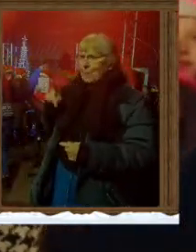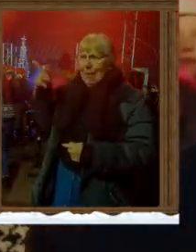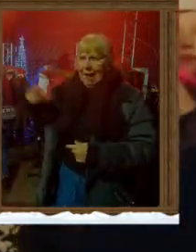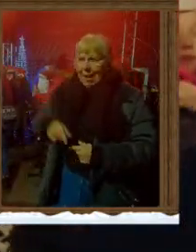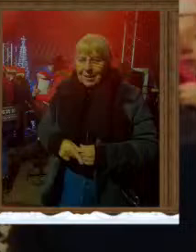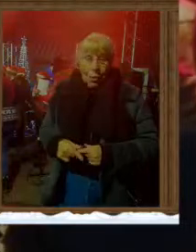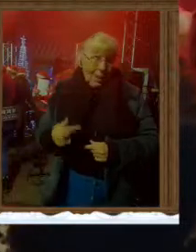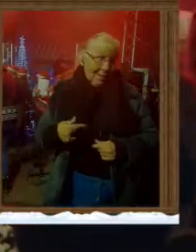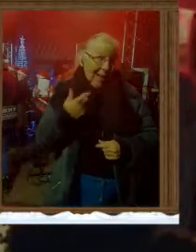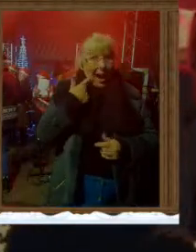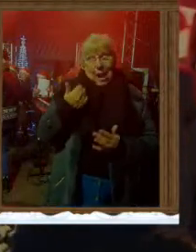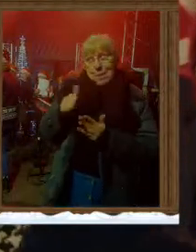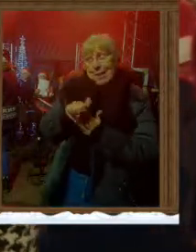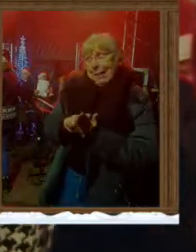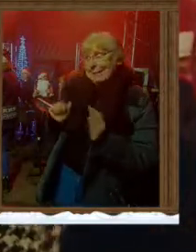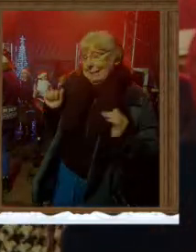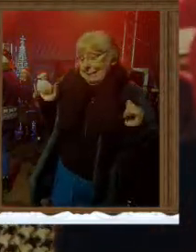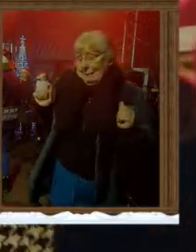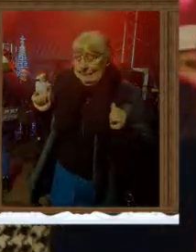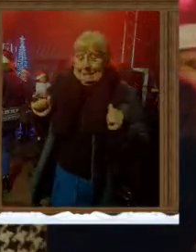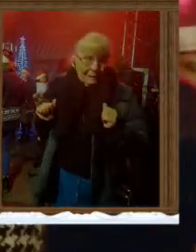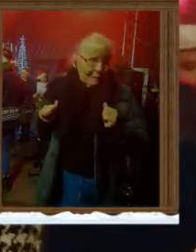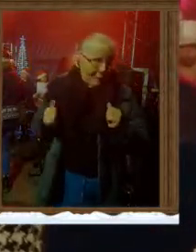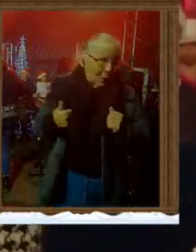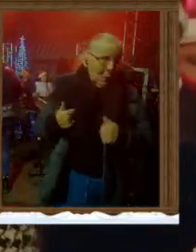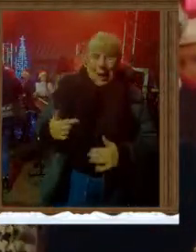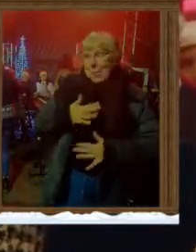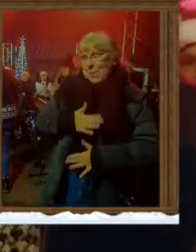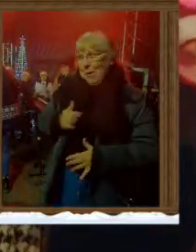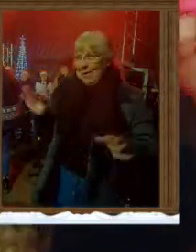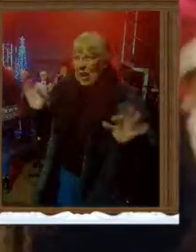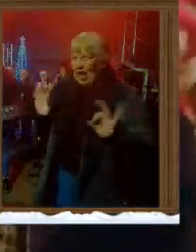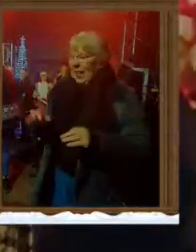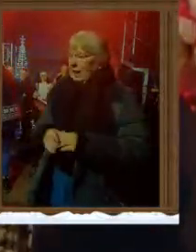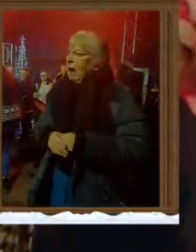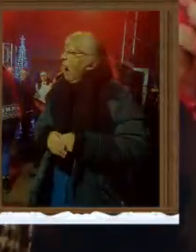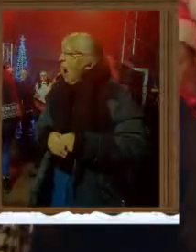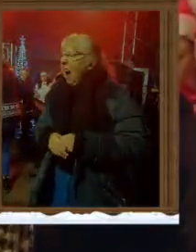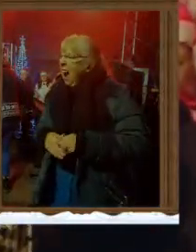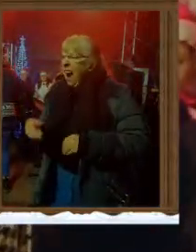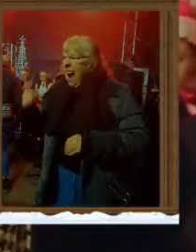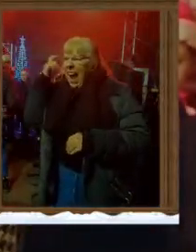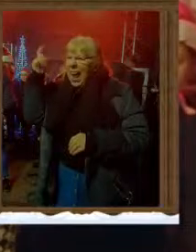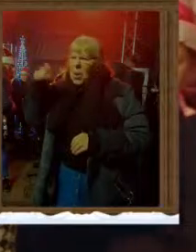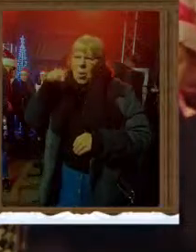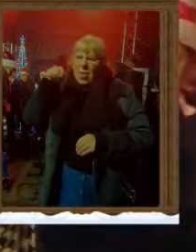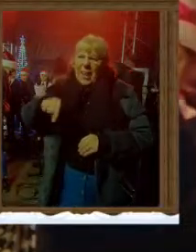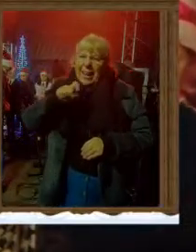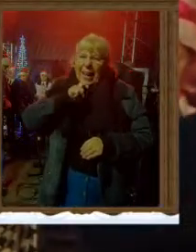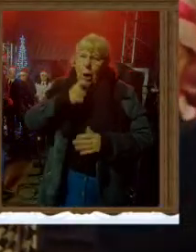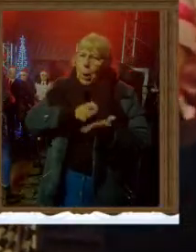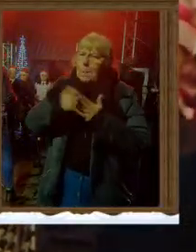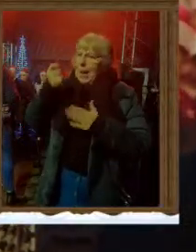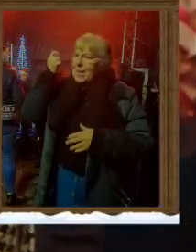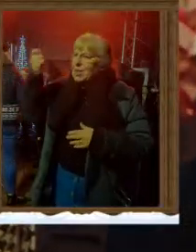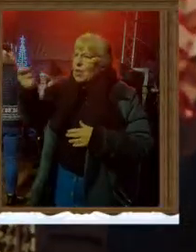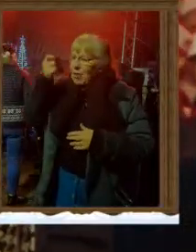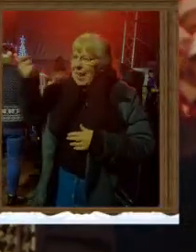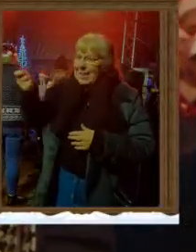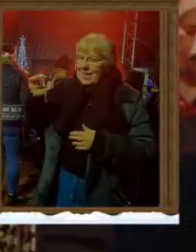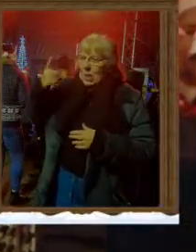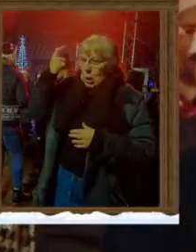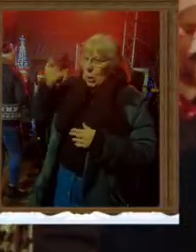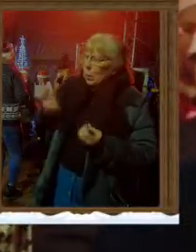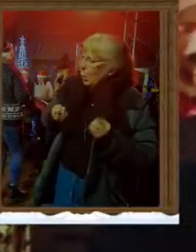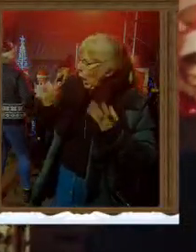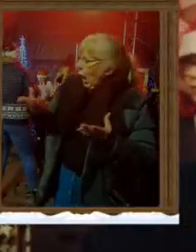on the nice list, Stuart, so I don't have anything to worry about. I don't think the ratepayers would tolerate Barra Best's fee. You